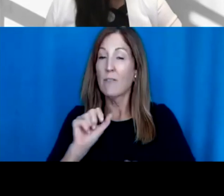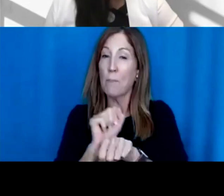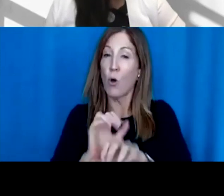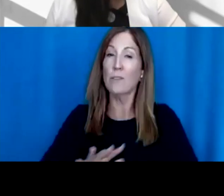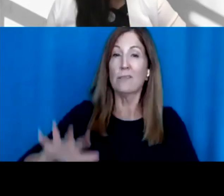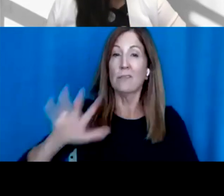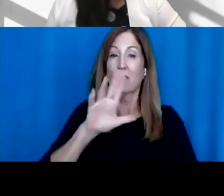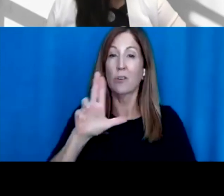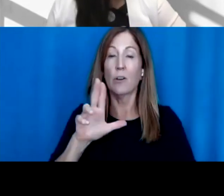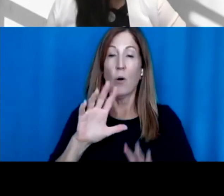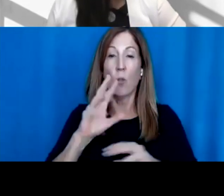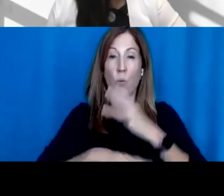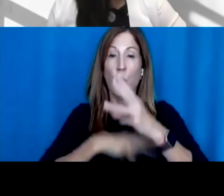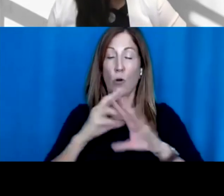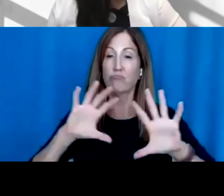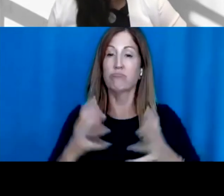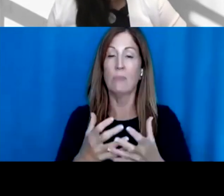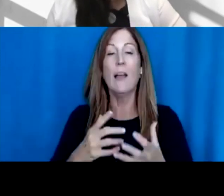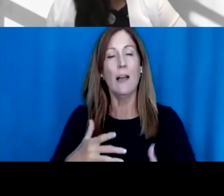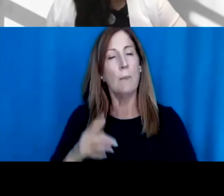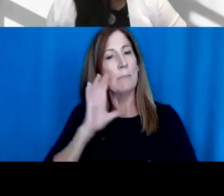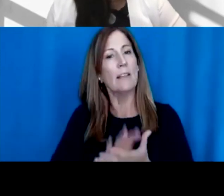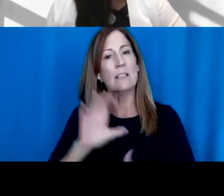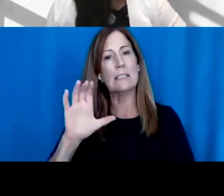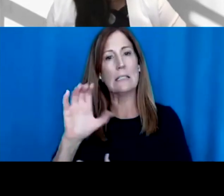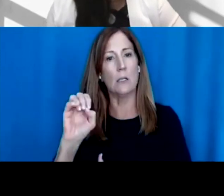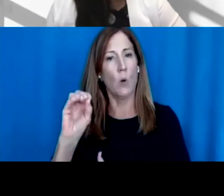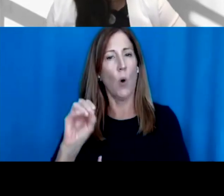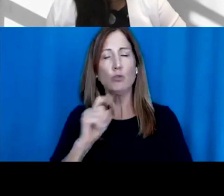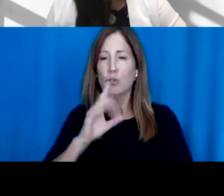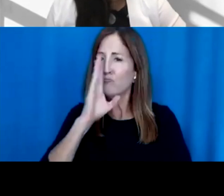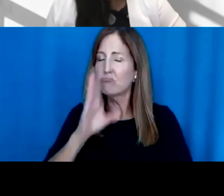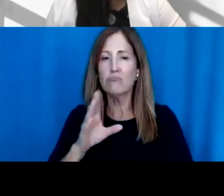that CEOs should speak publicly on controversial